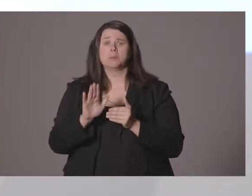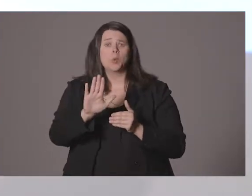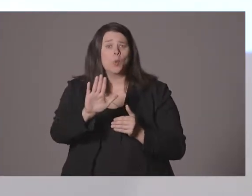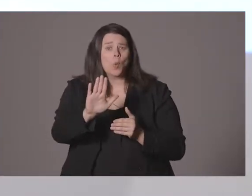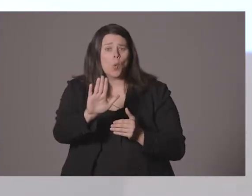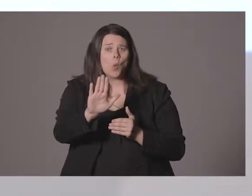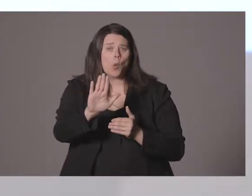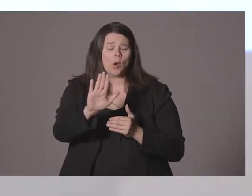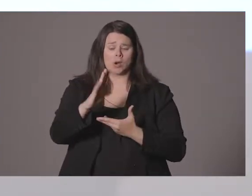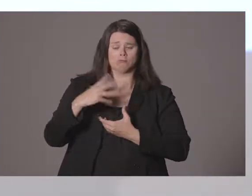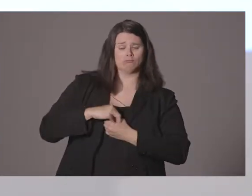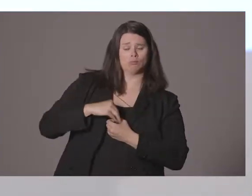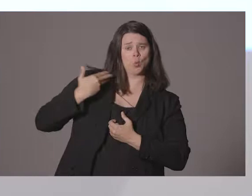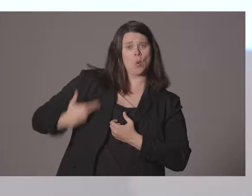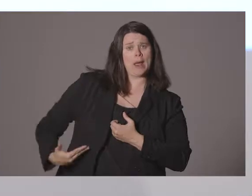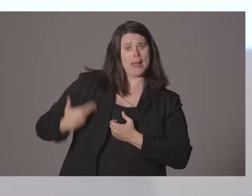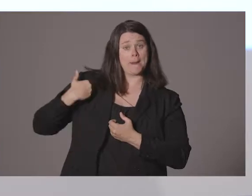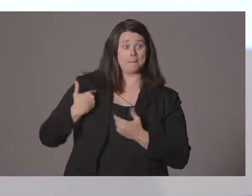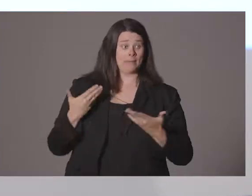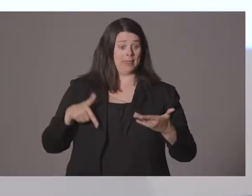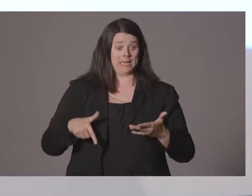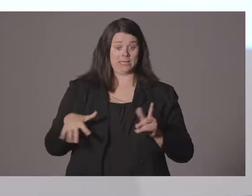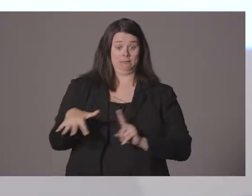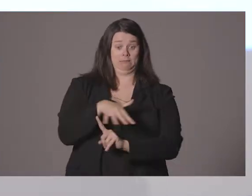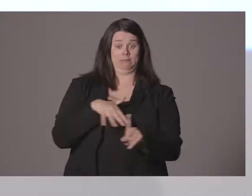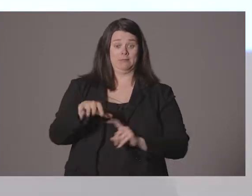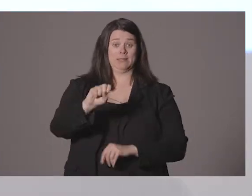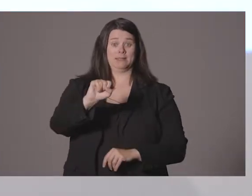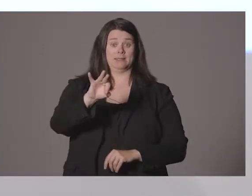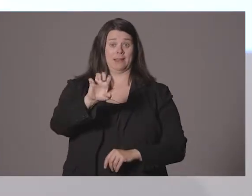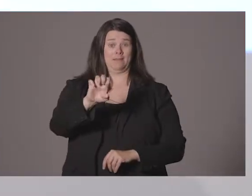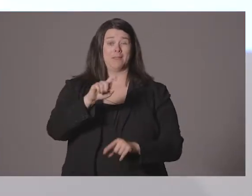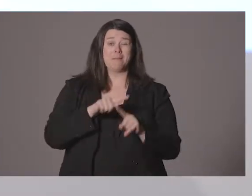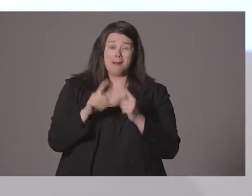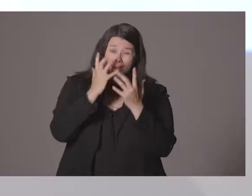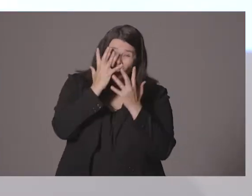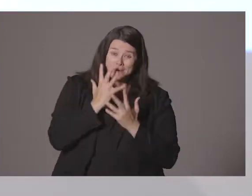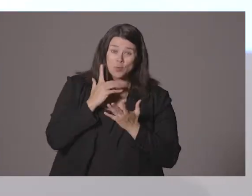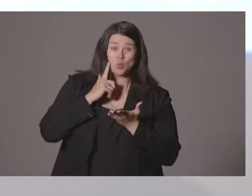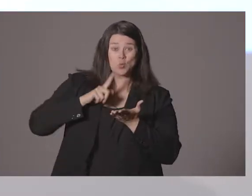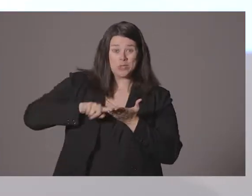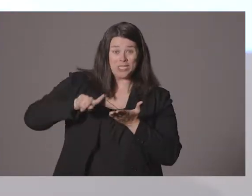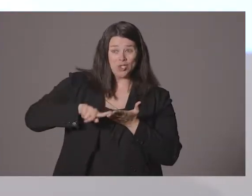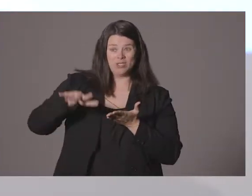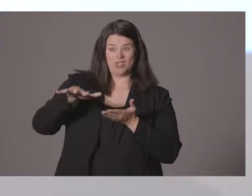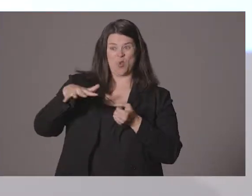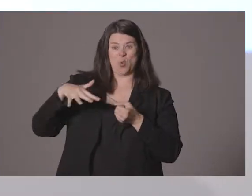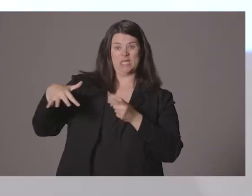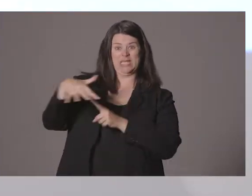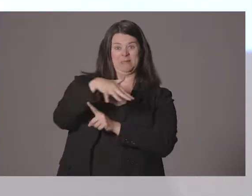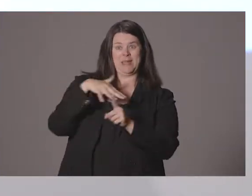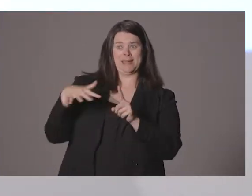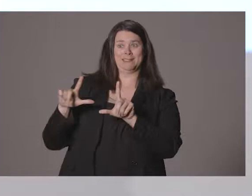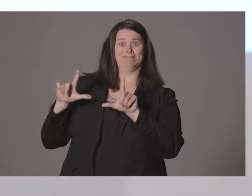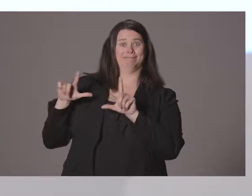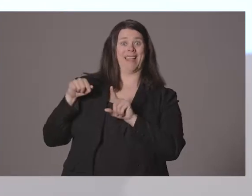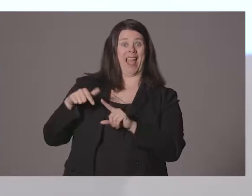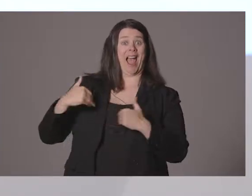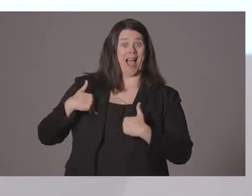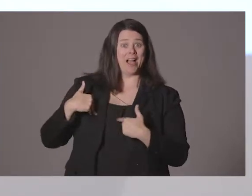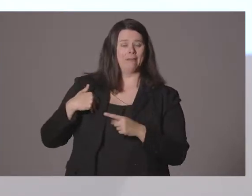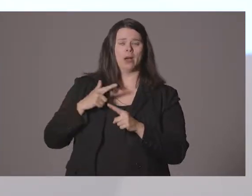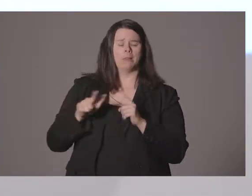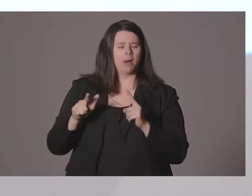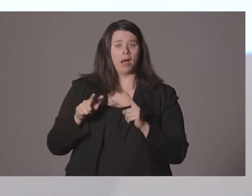things that you're carrying with you, you're safe here. Unfortunately, some of the research about those safe space signs is